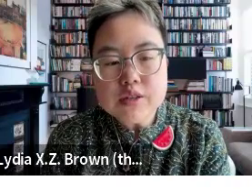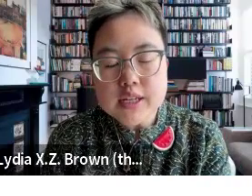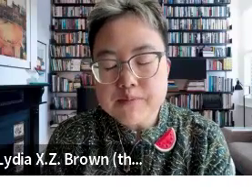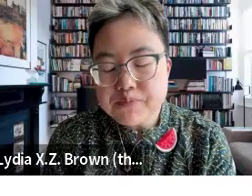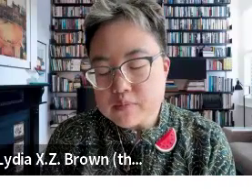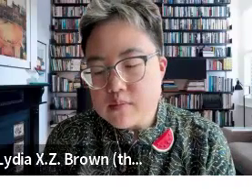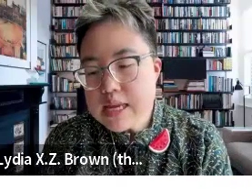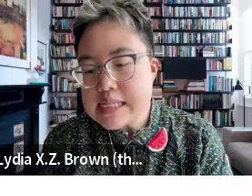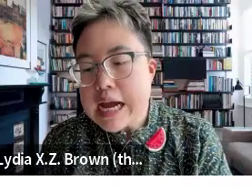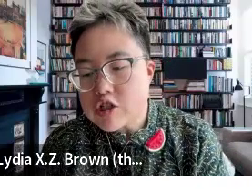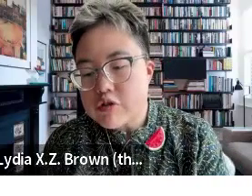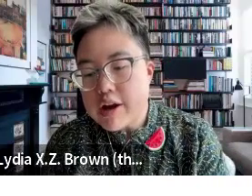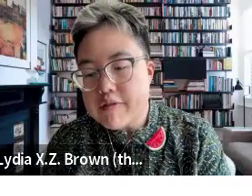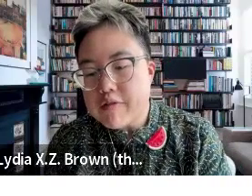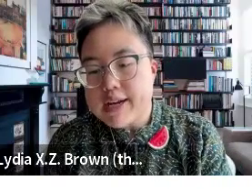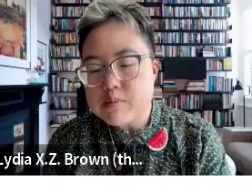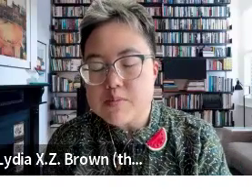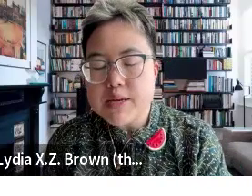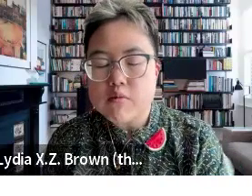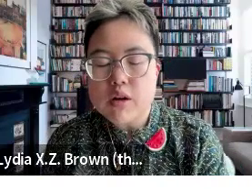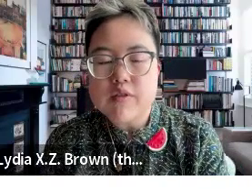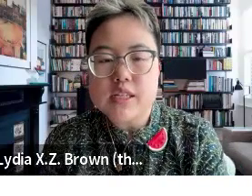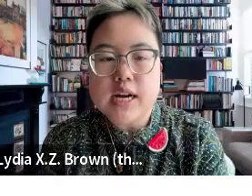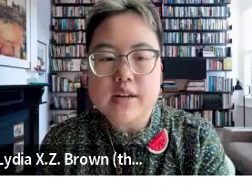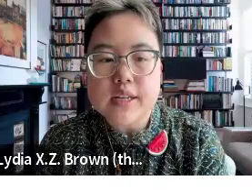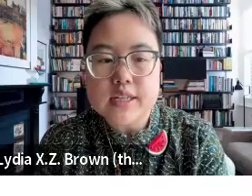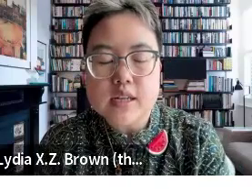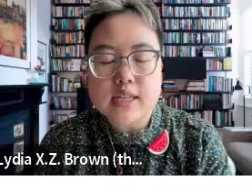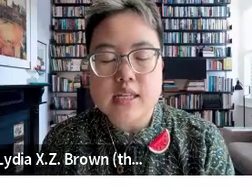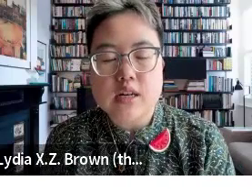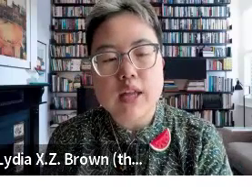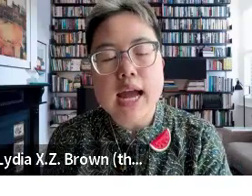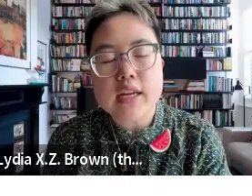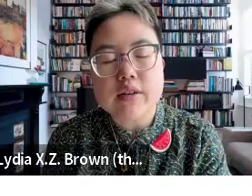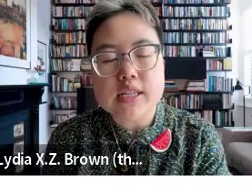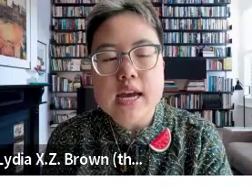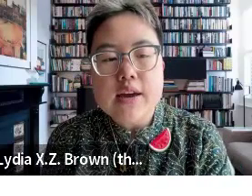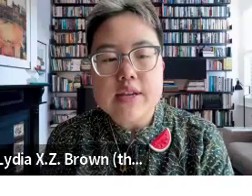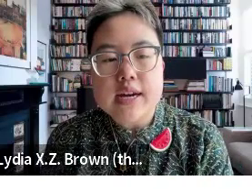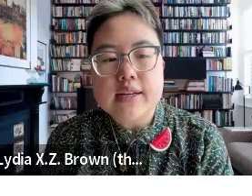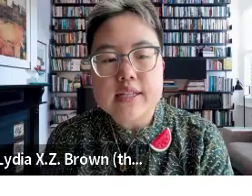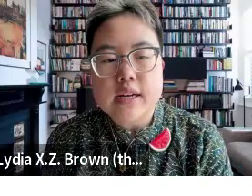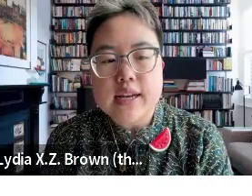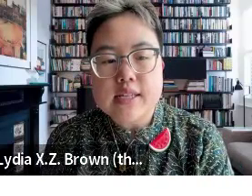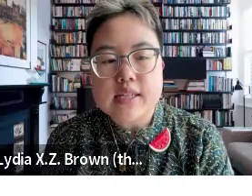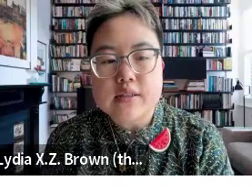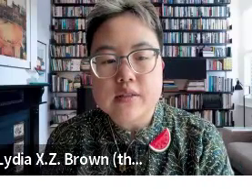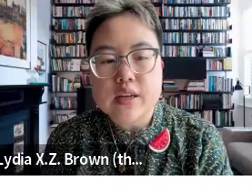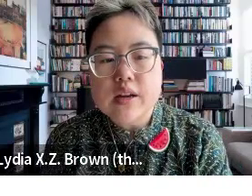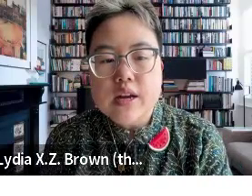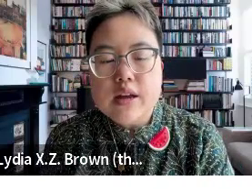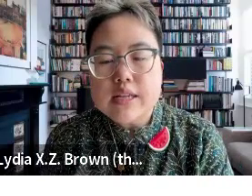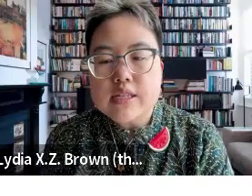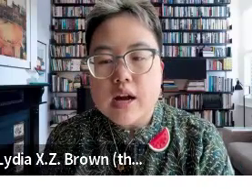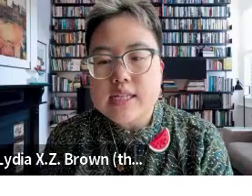is using is actually unreliable to begin with, the data is not necessarily accurate, the data is not